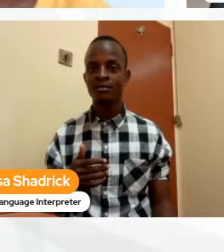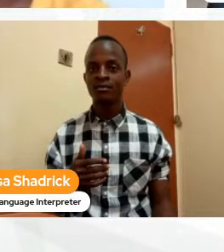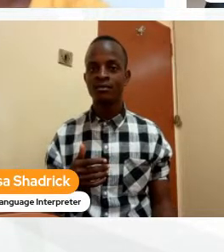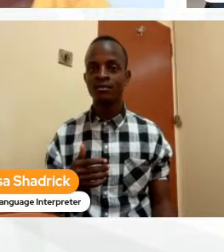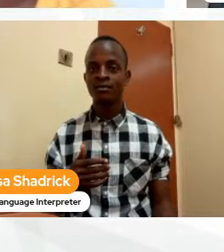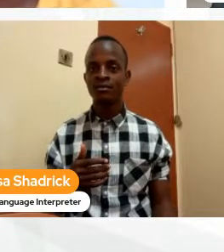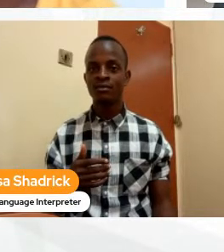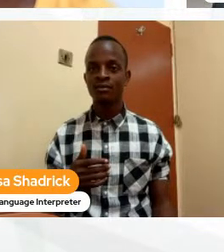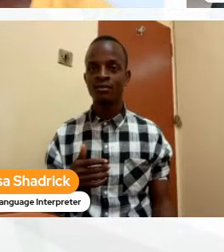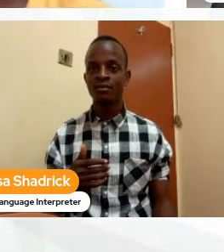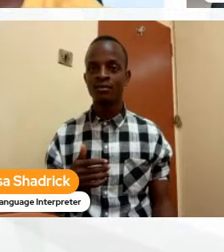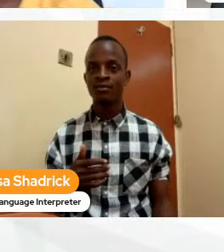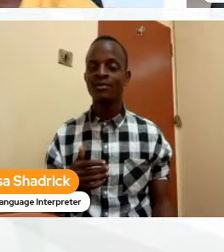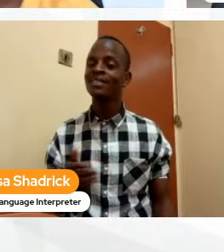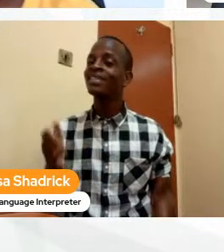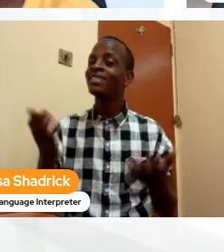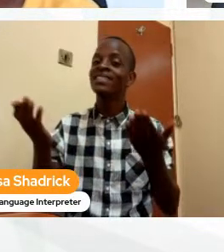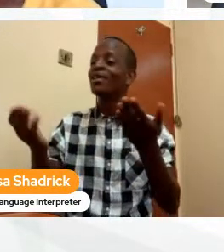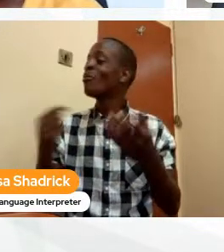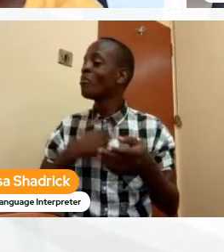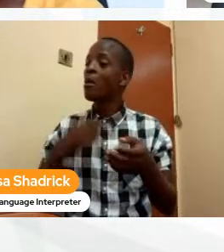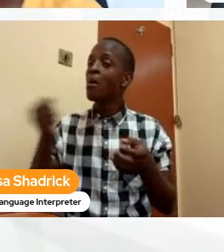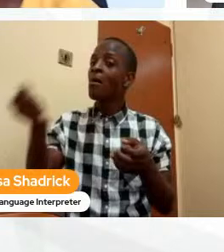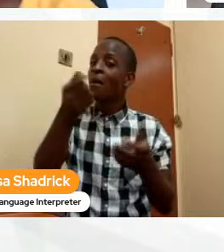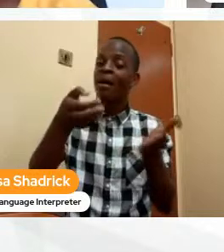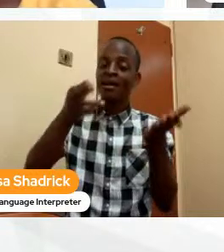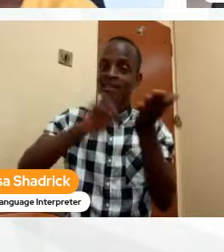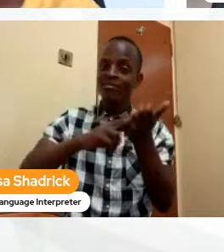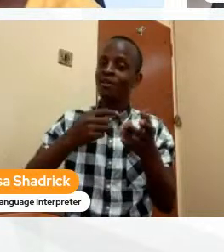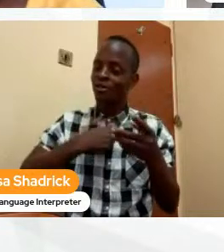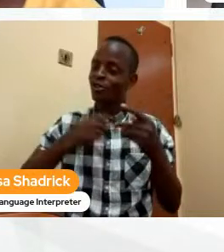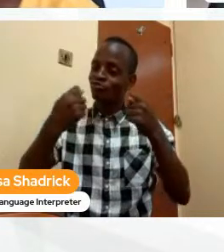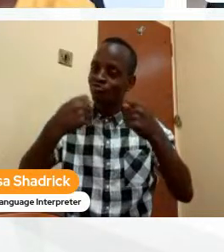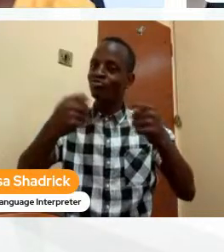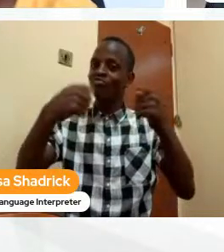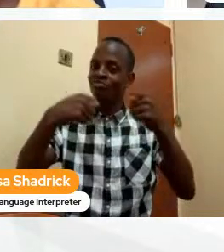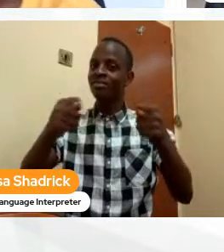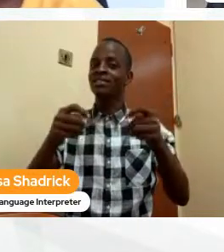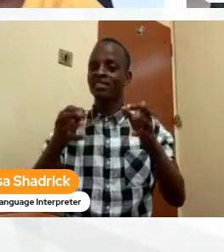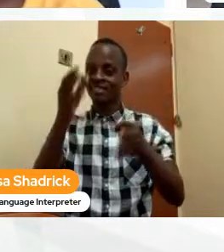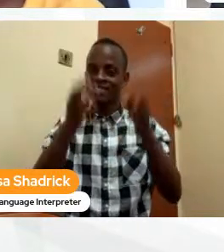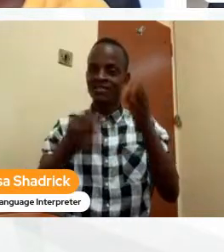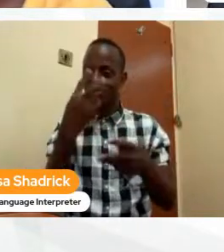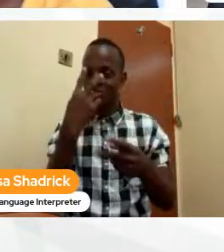you expecting to be nominated again? Do you want to try again and see if you're gonna win again?